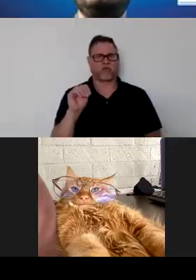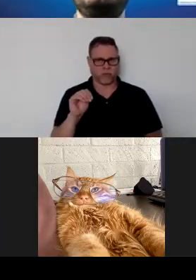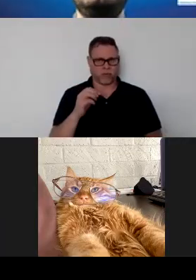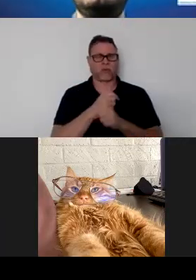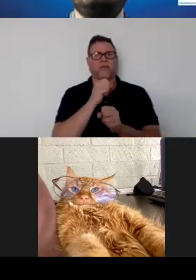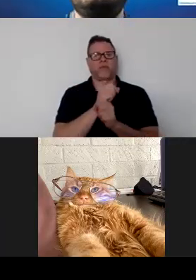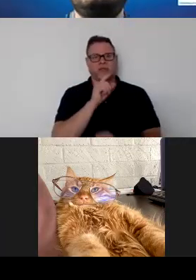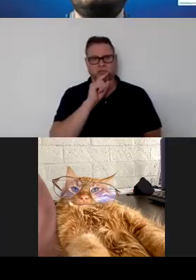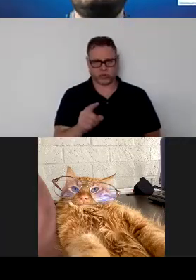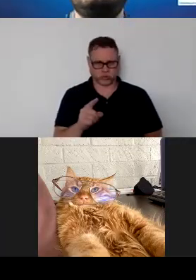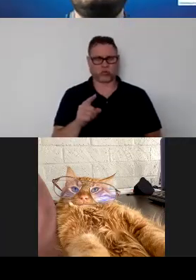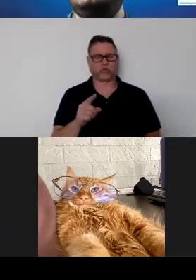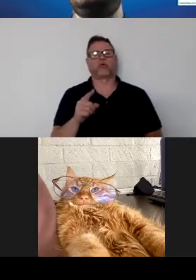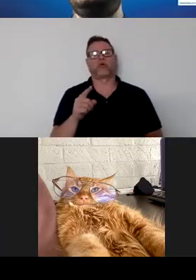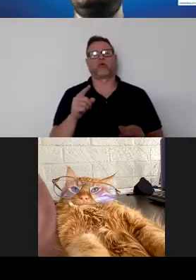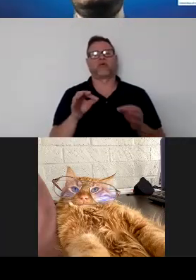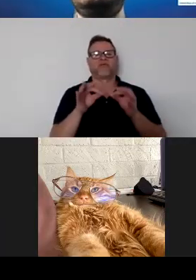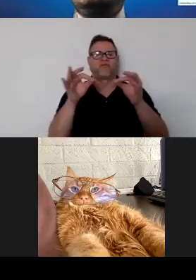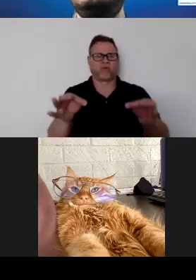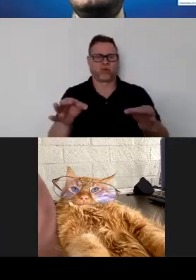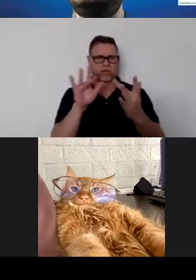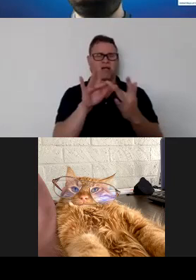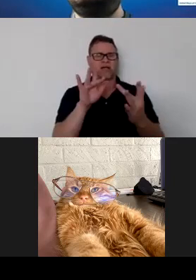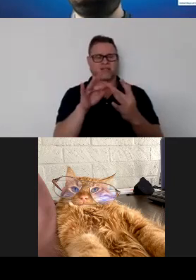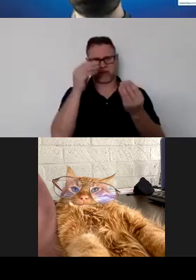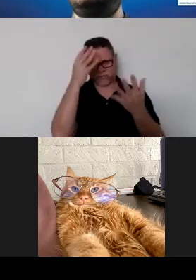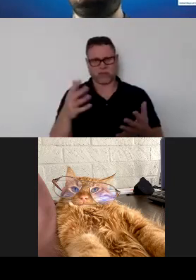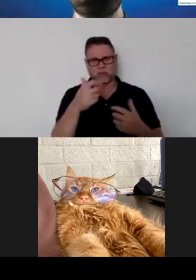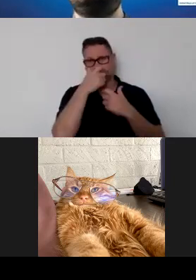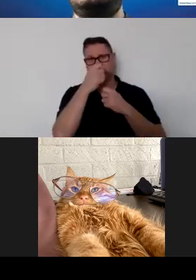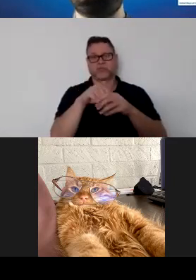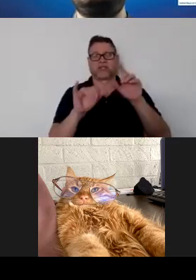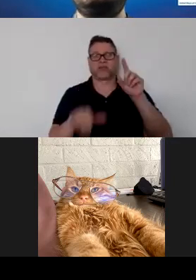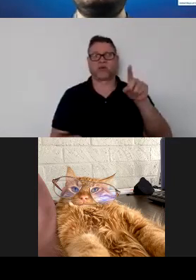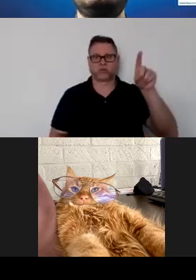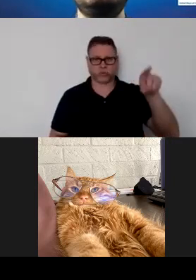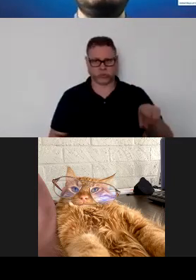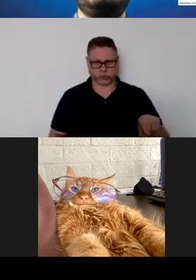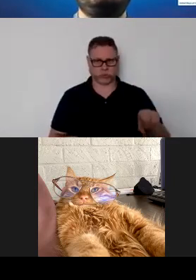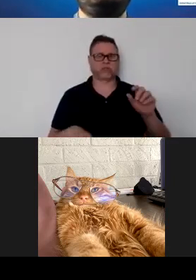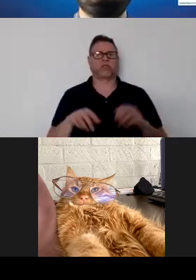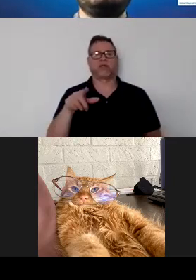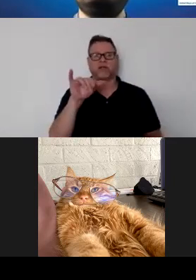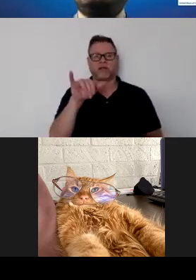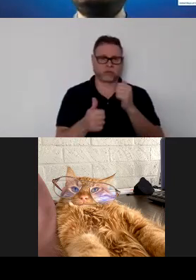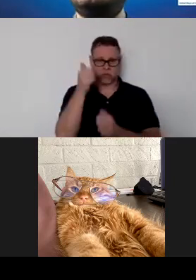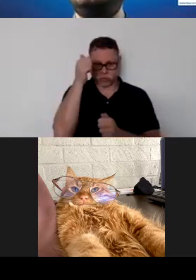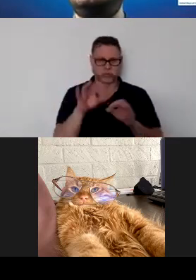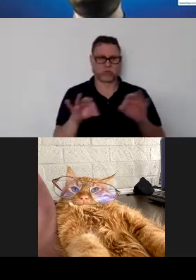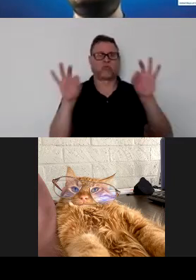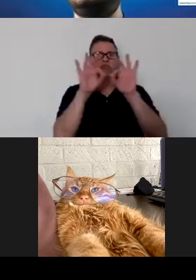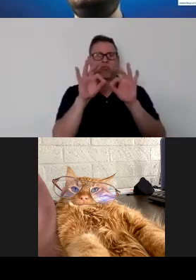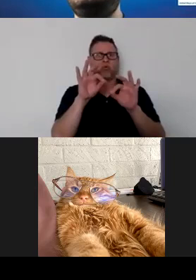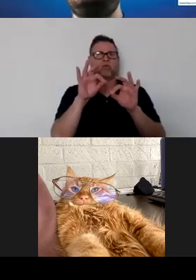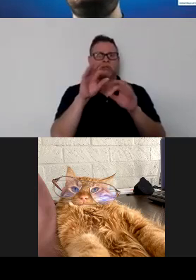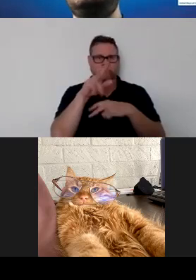sure to forward everyone's contact information that is interested in those. But I think these are absolutely the most important types of